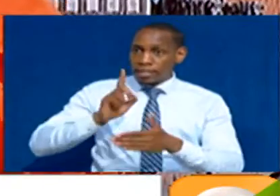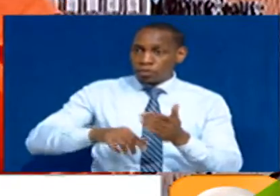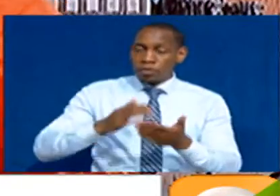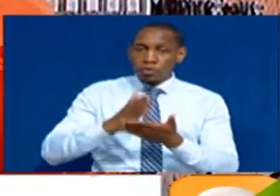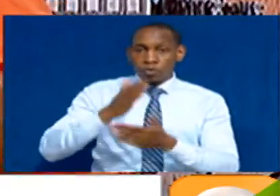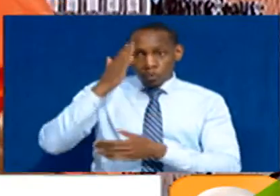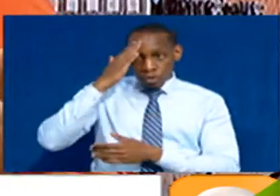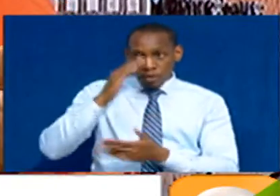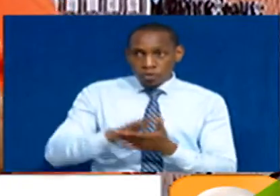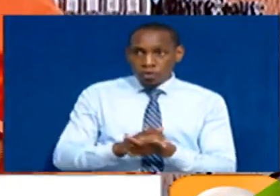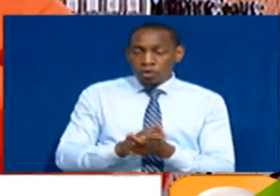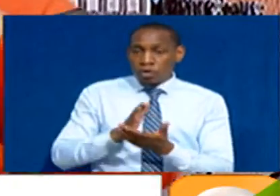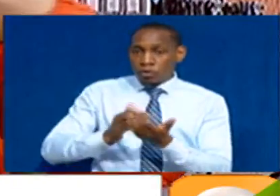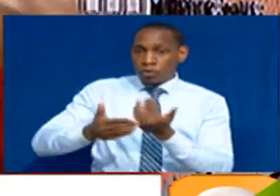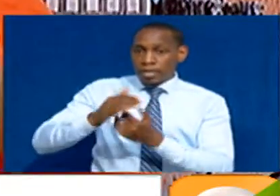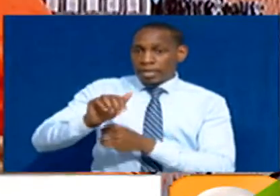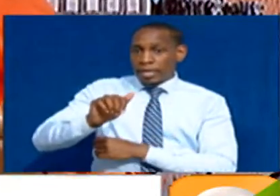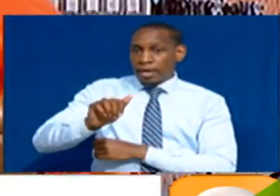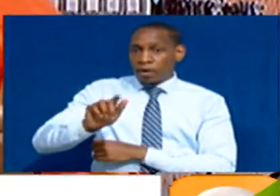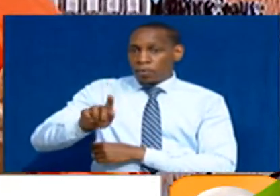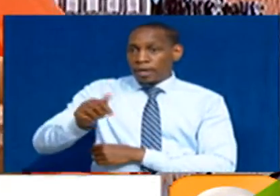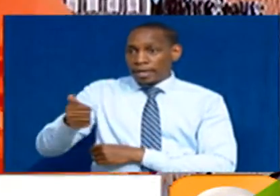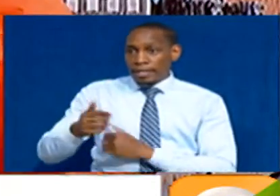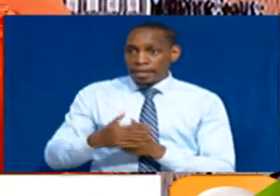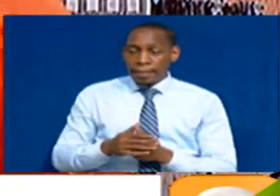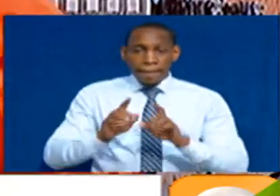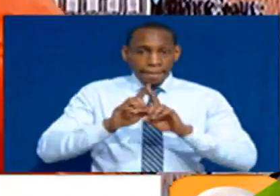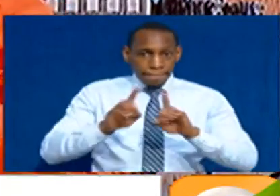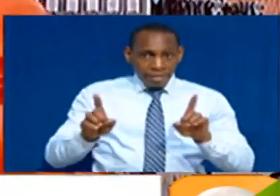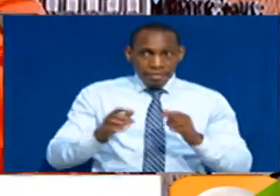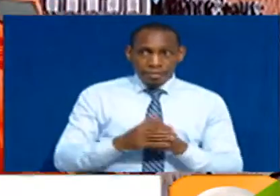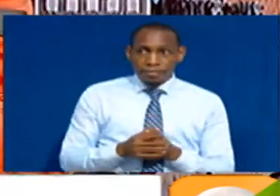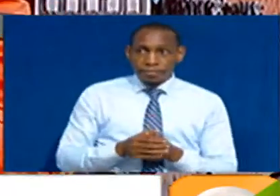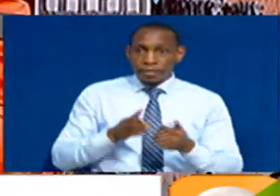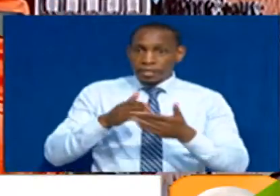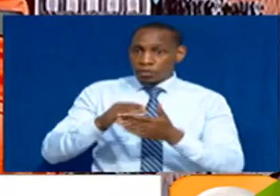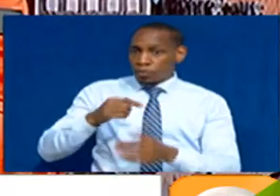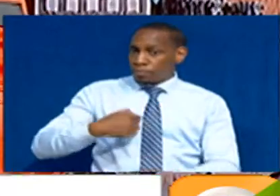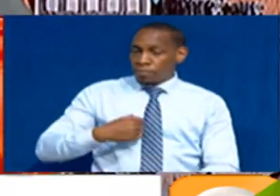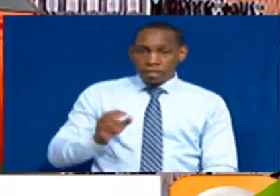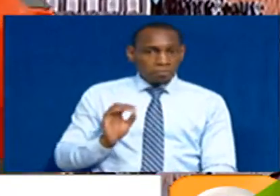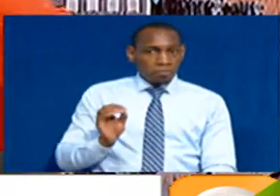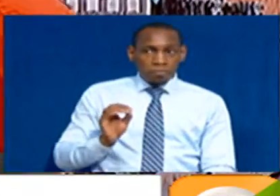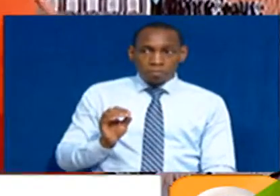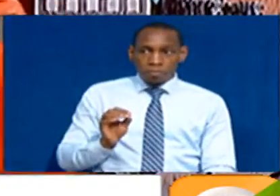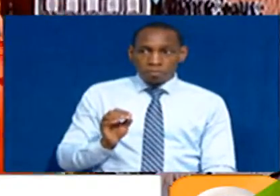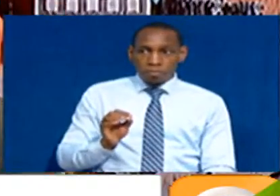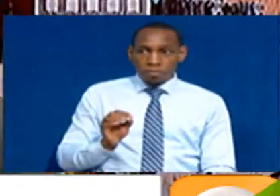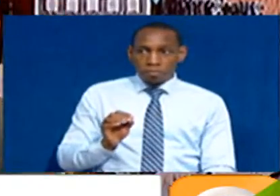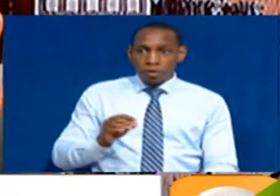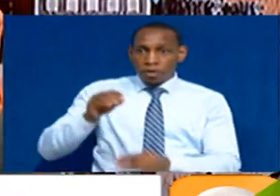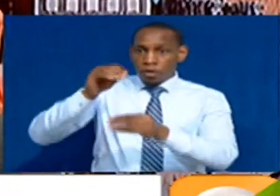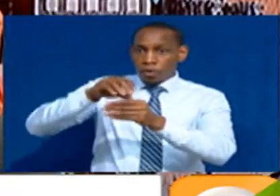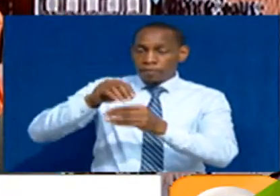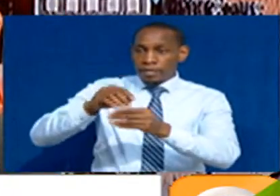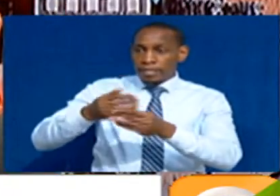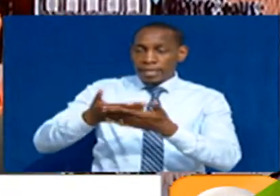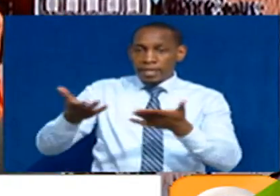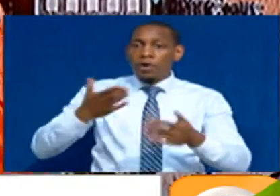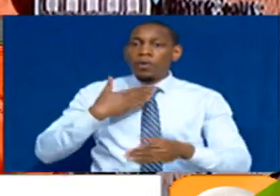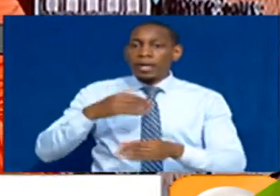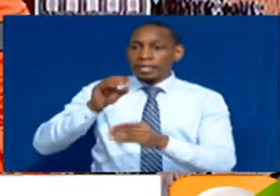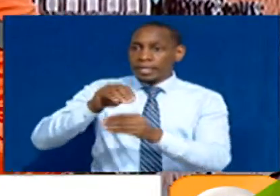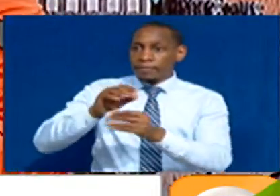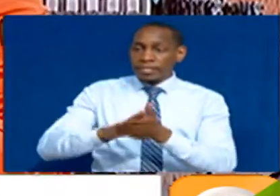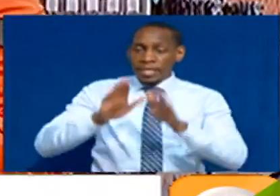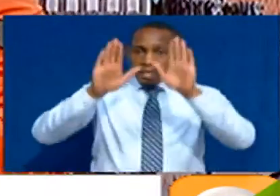yes, I know I am my brother's keeper, I am my sister's keeper, but that should not stop me from investing anywhere that I want to